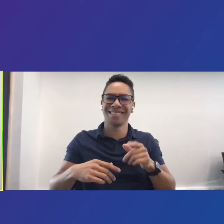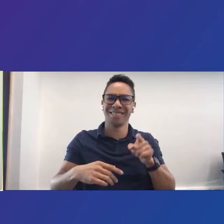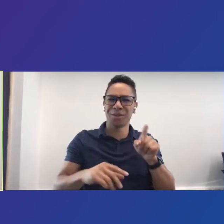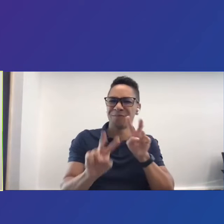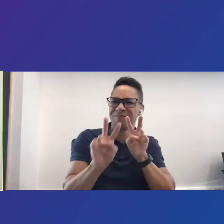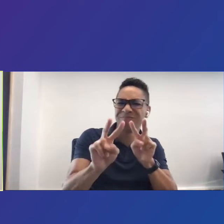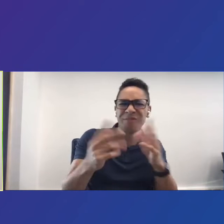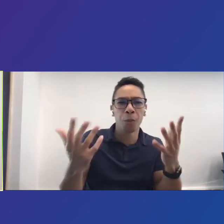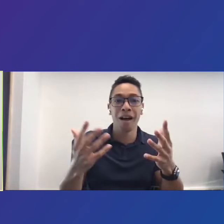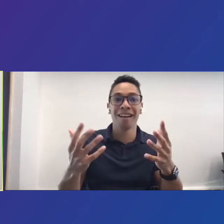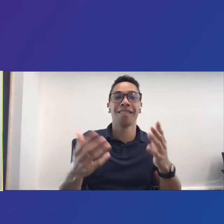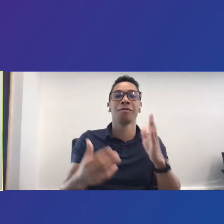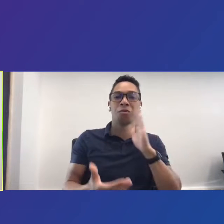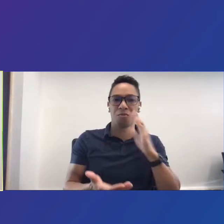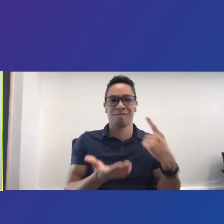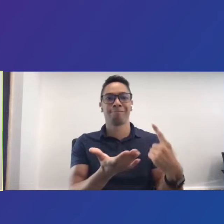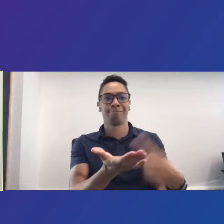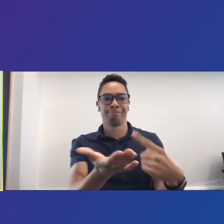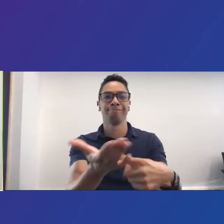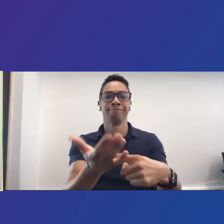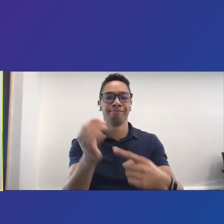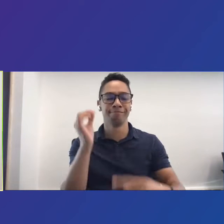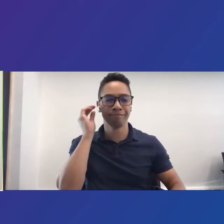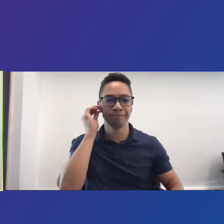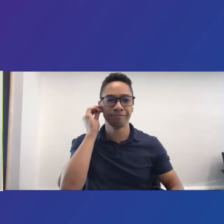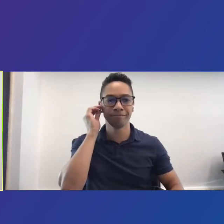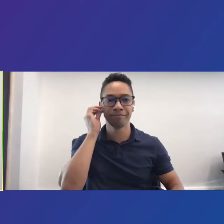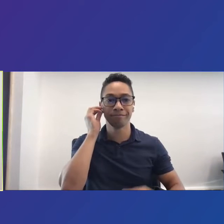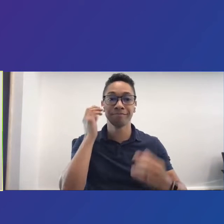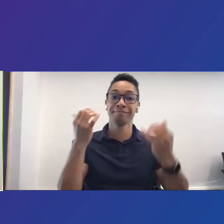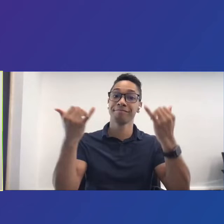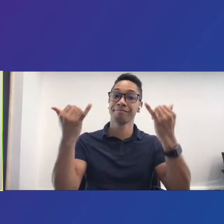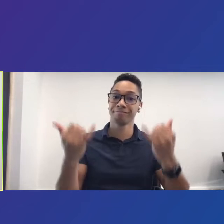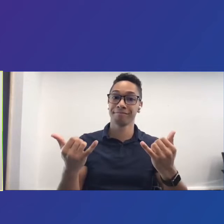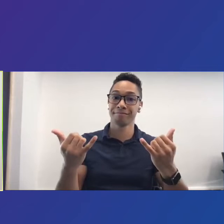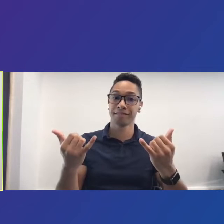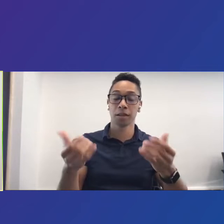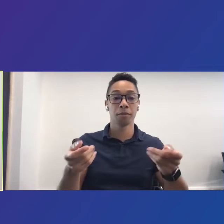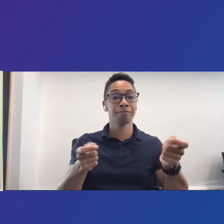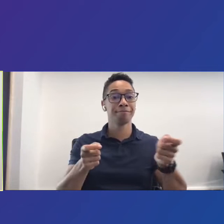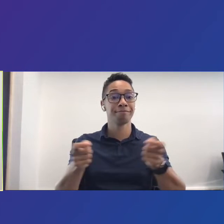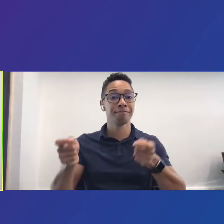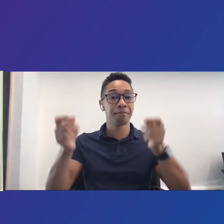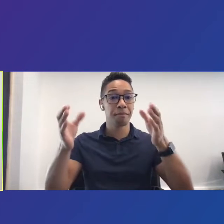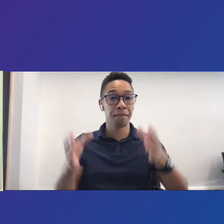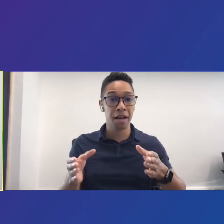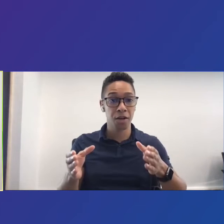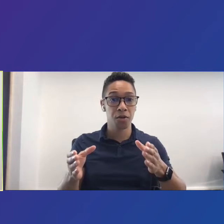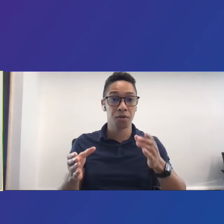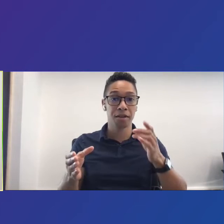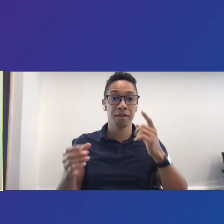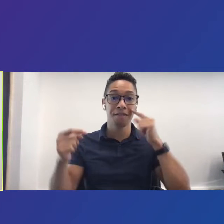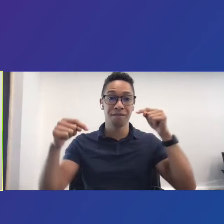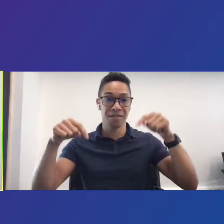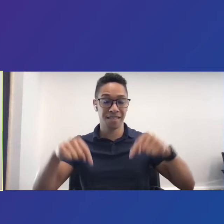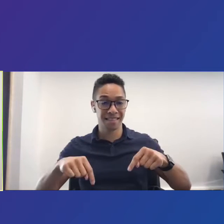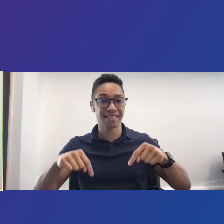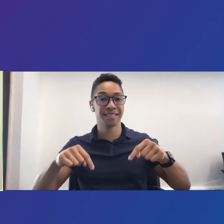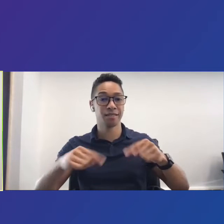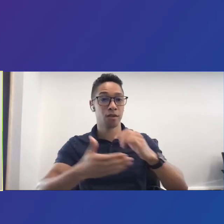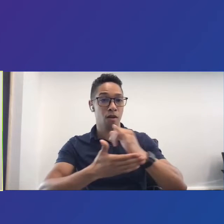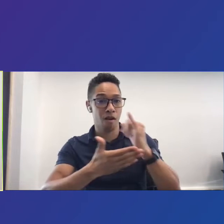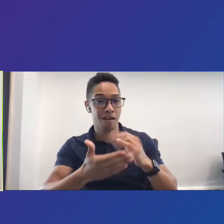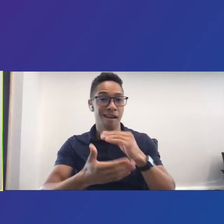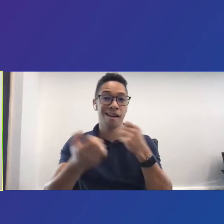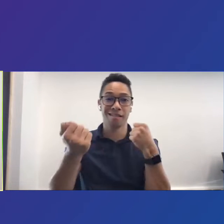Curated with X. Now, welcoming our moderator, interdisciplinary artist and